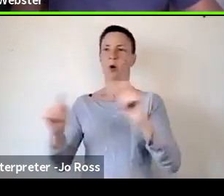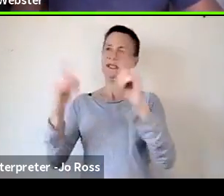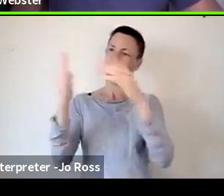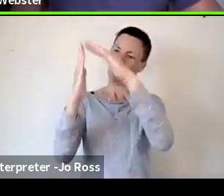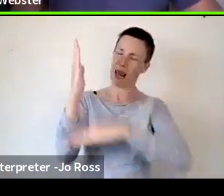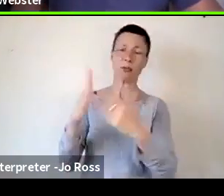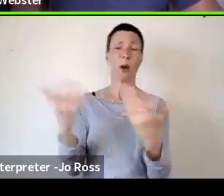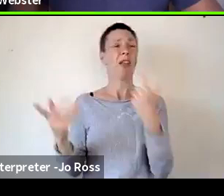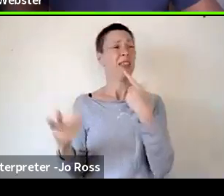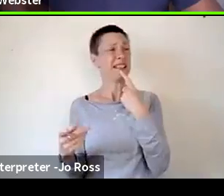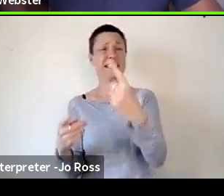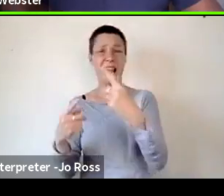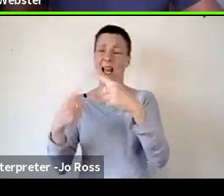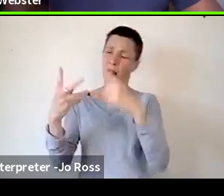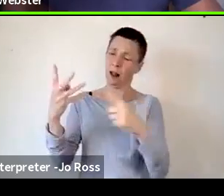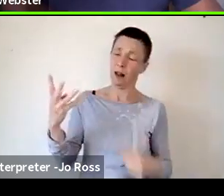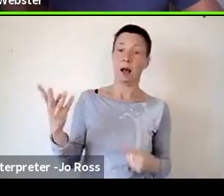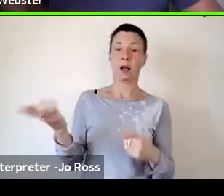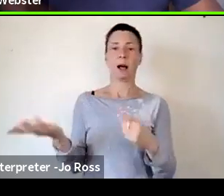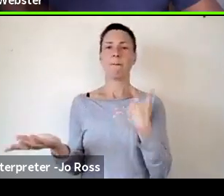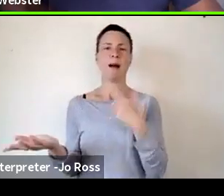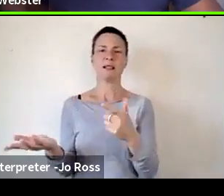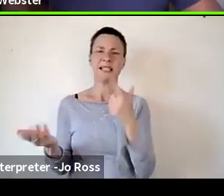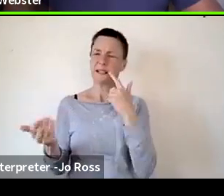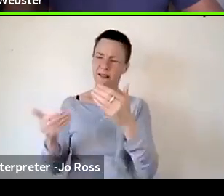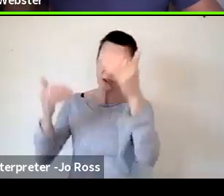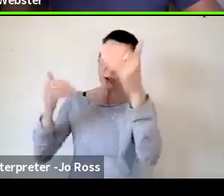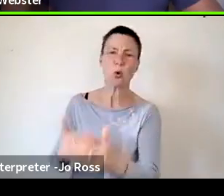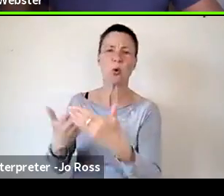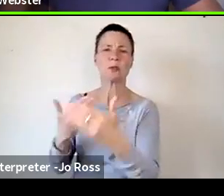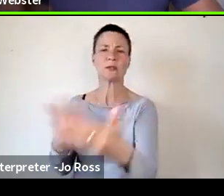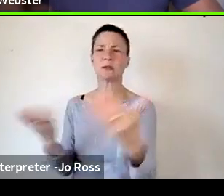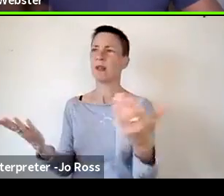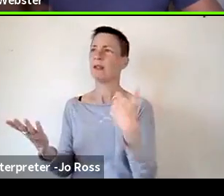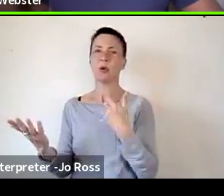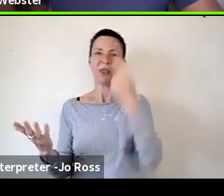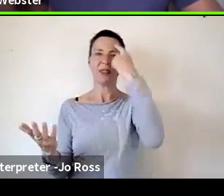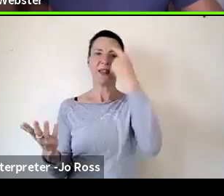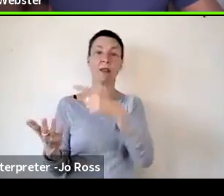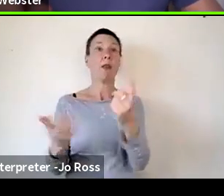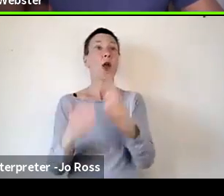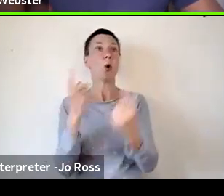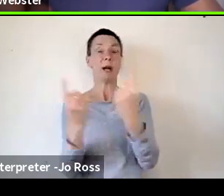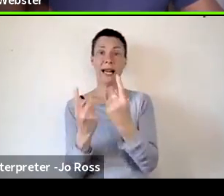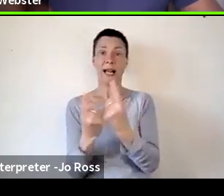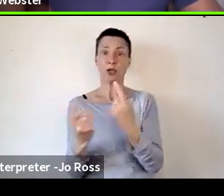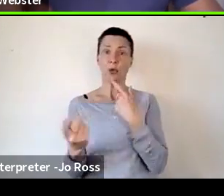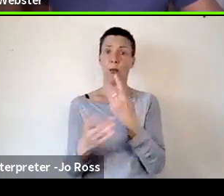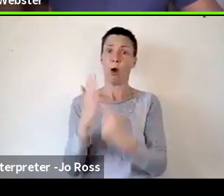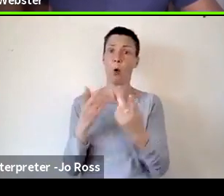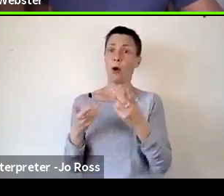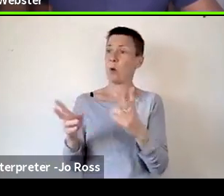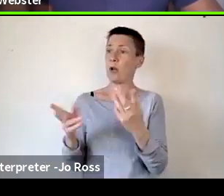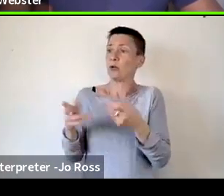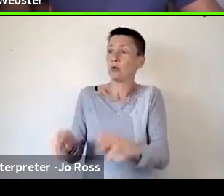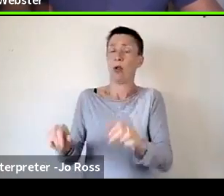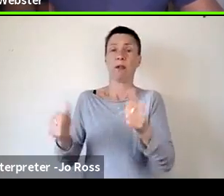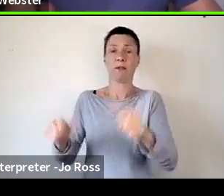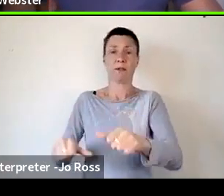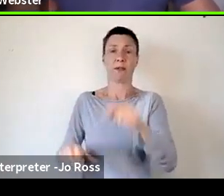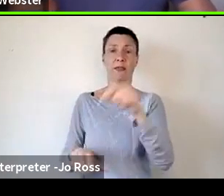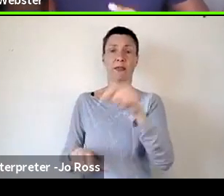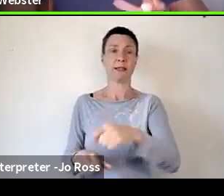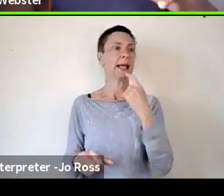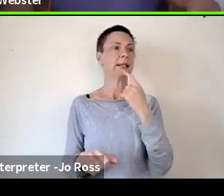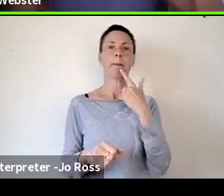too. It's so short-sighted to think that the only issue and the only way to solve the issue is by kind